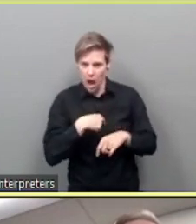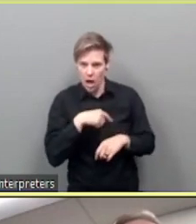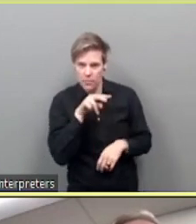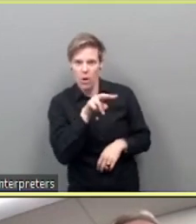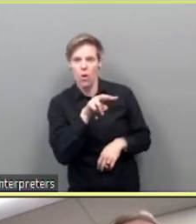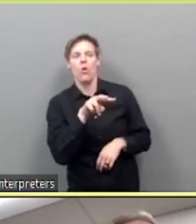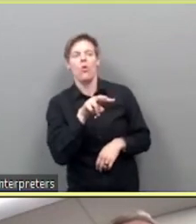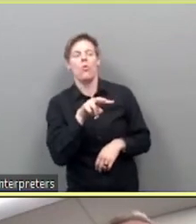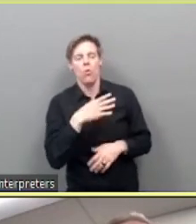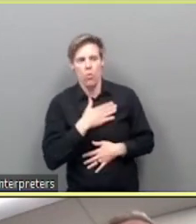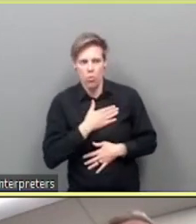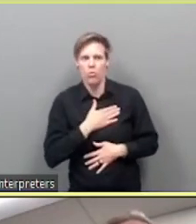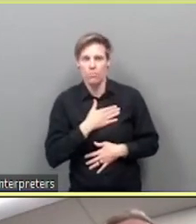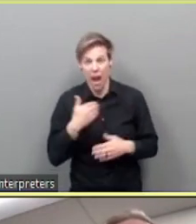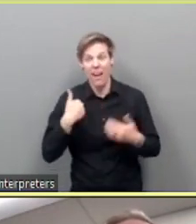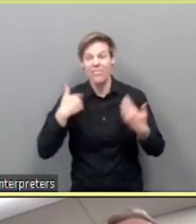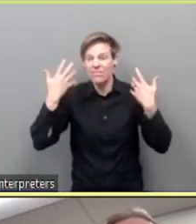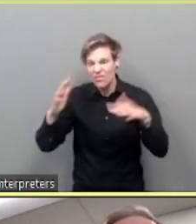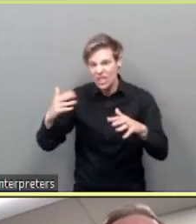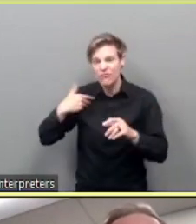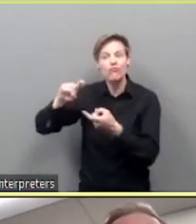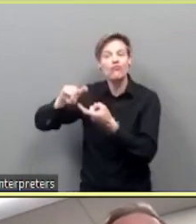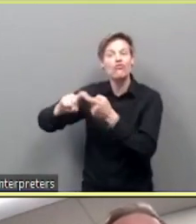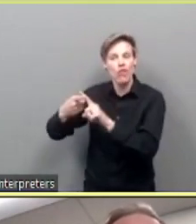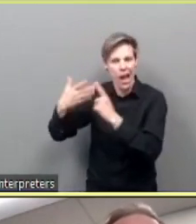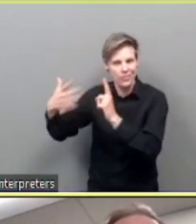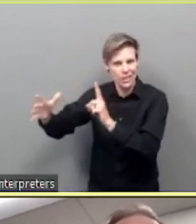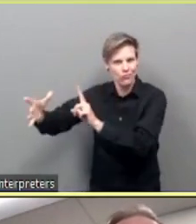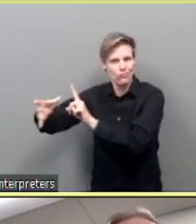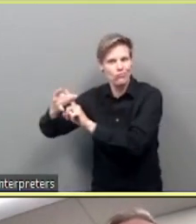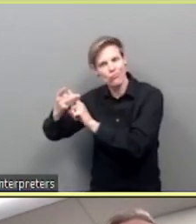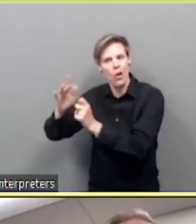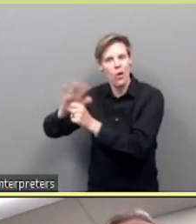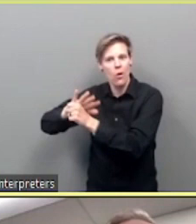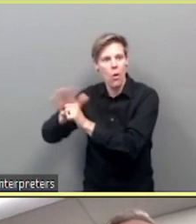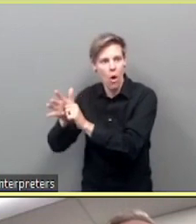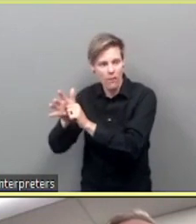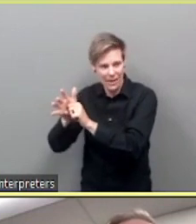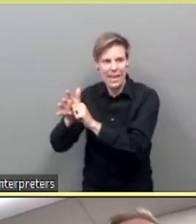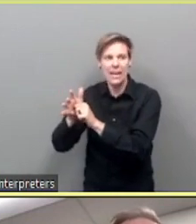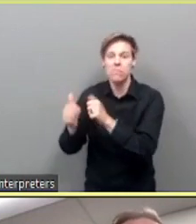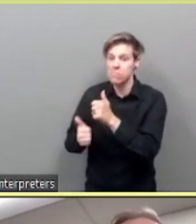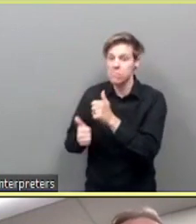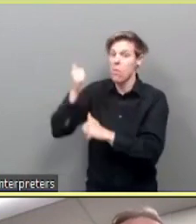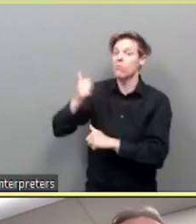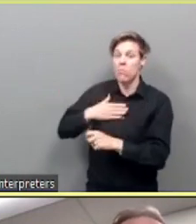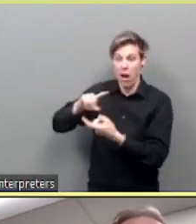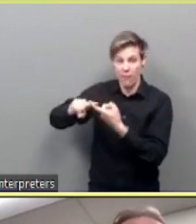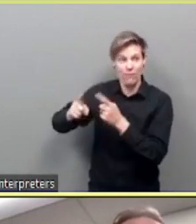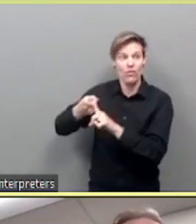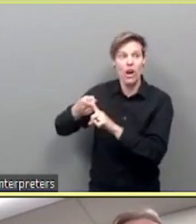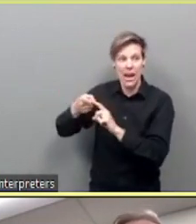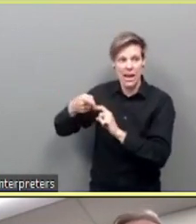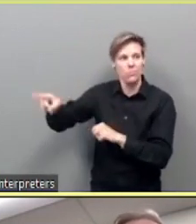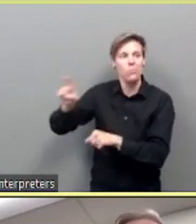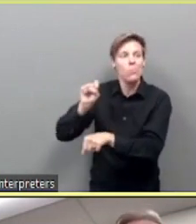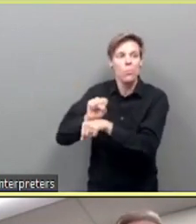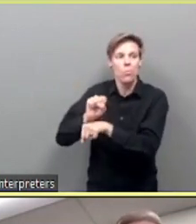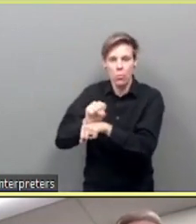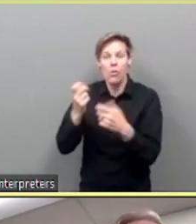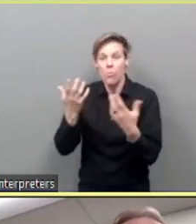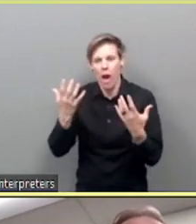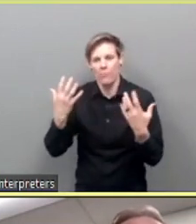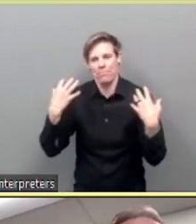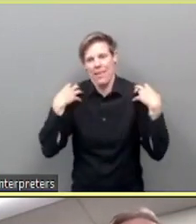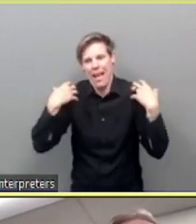but I have many, maybe most of my friends are healthcare workers,